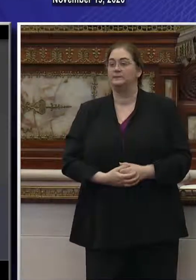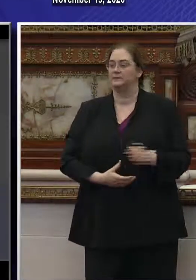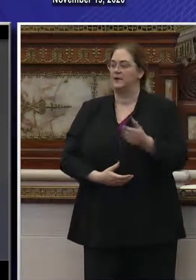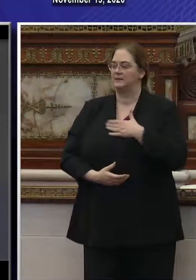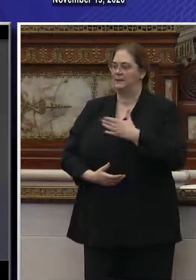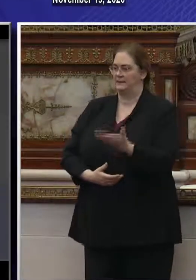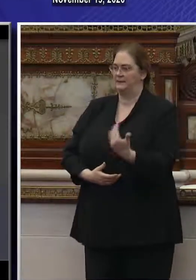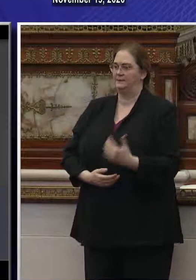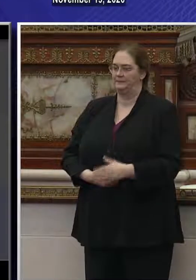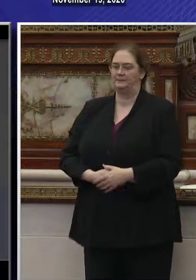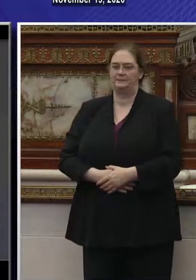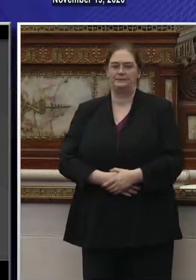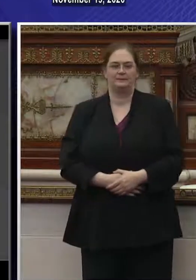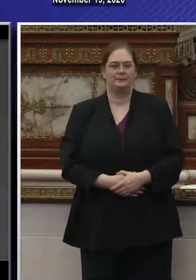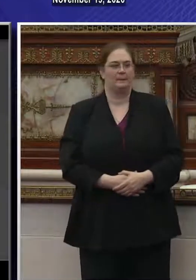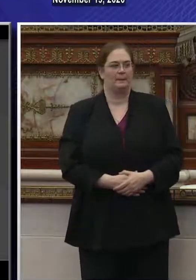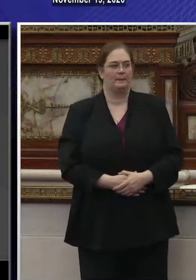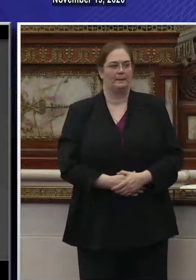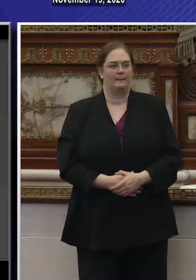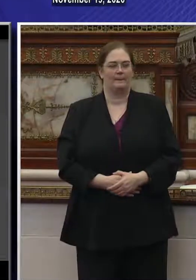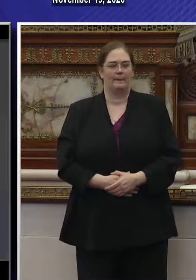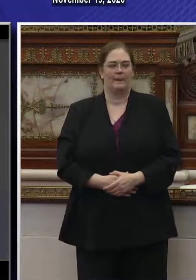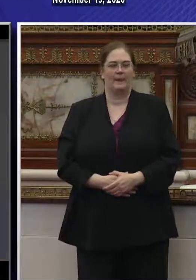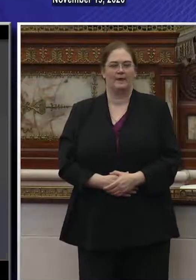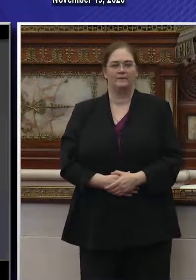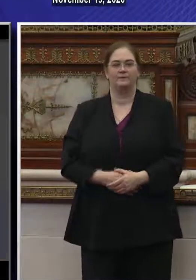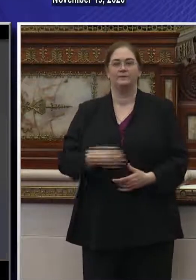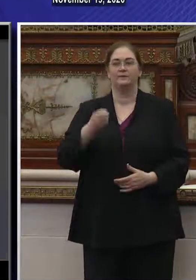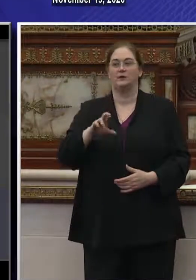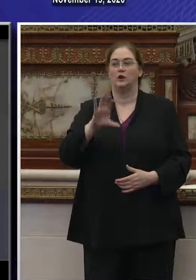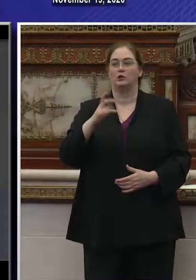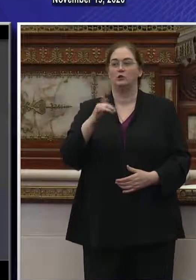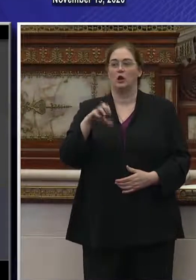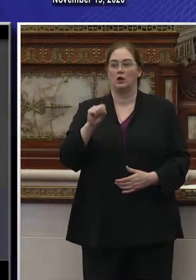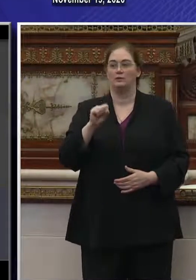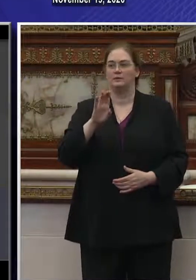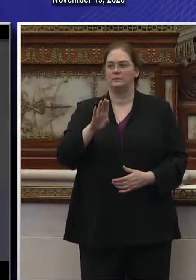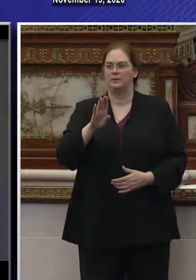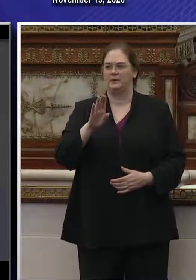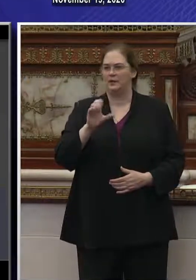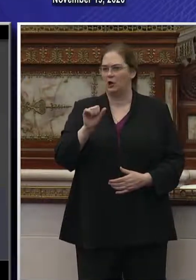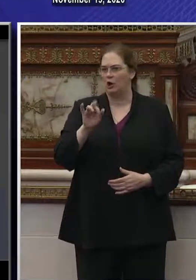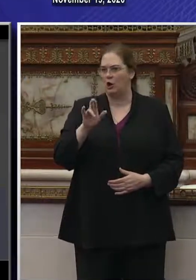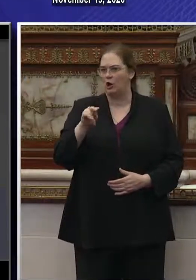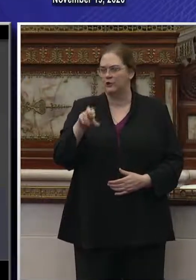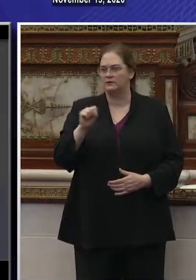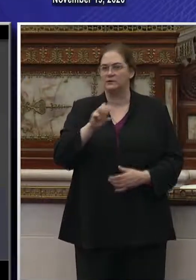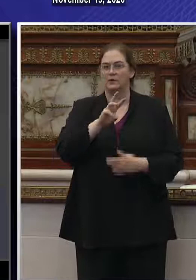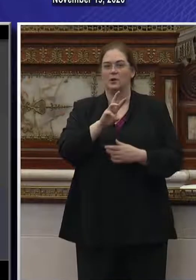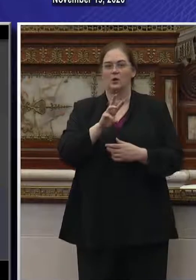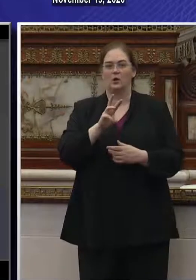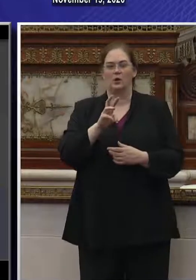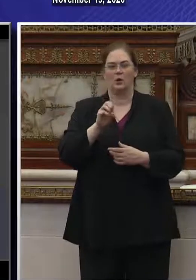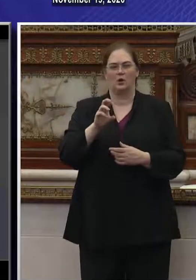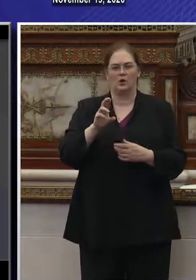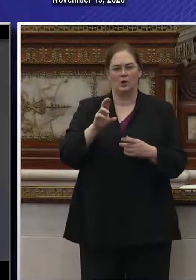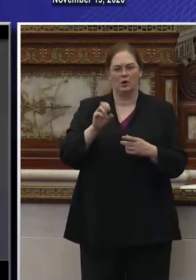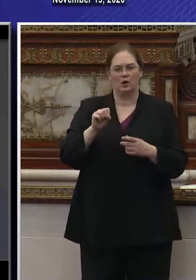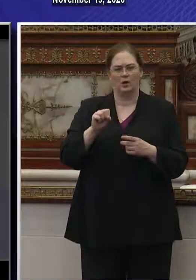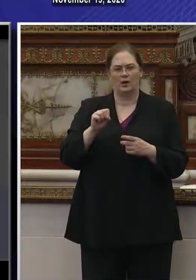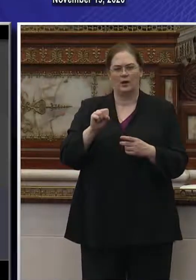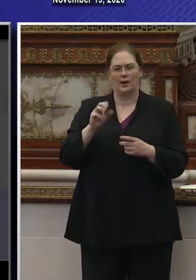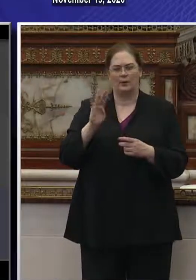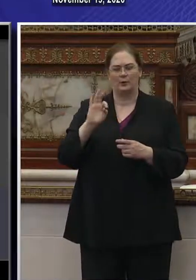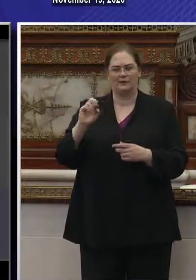Yes, please. Thank you. Dr. Charles B. Carnes, Walter H. and Leonore